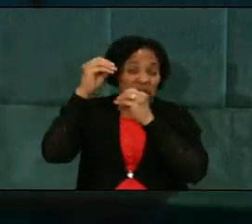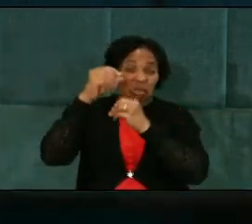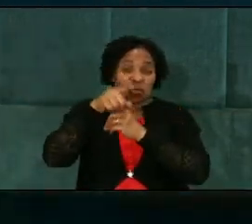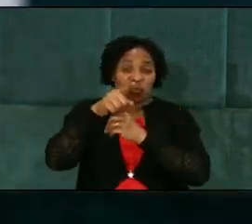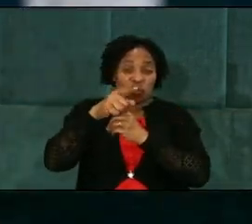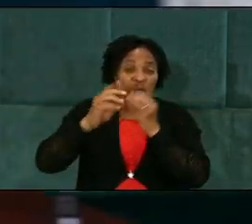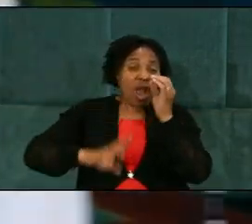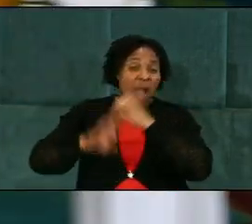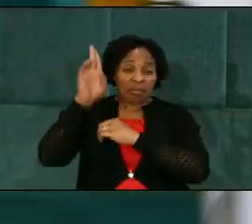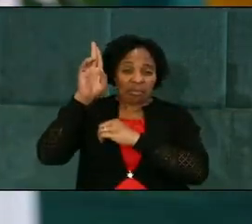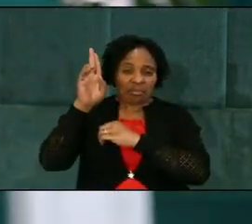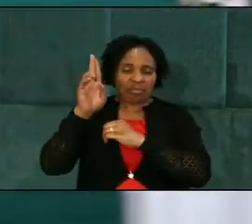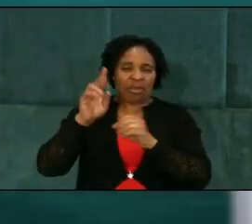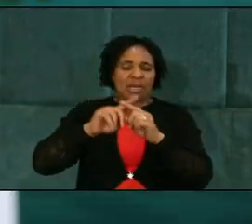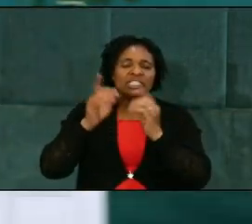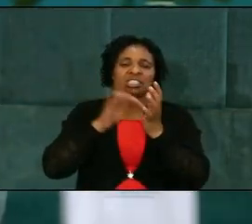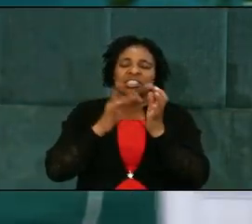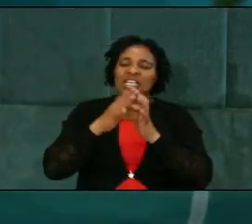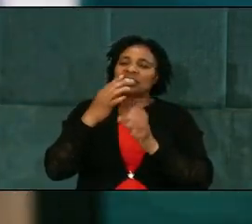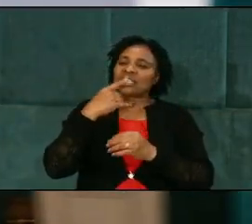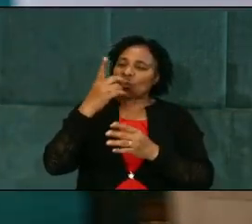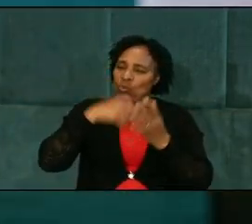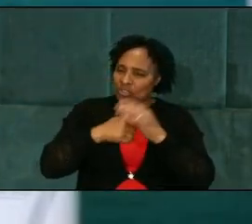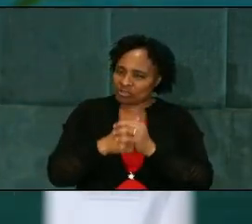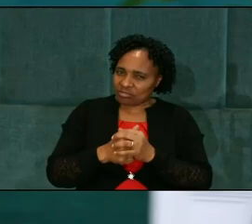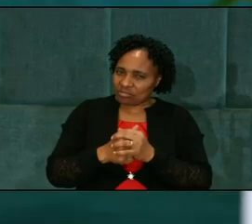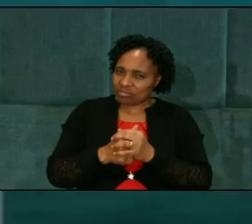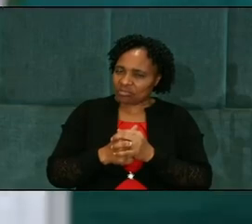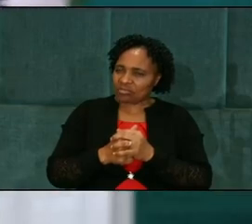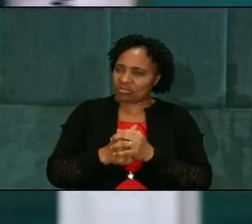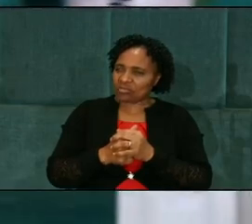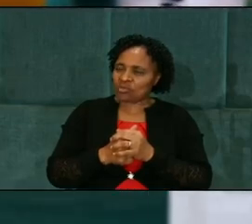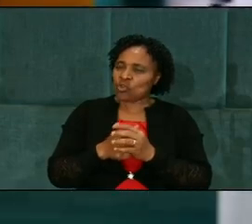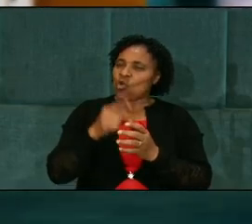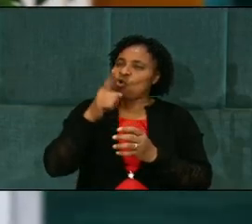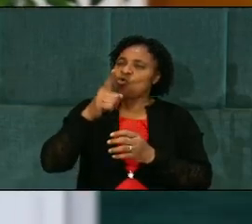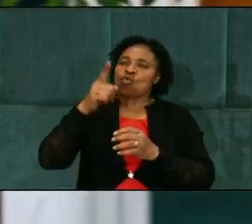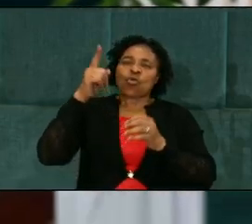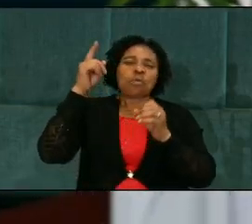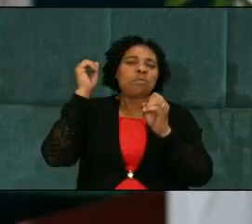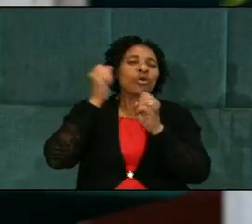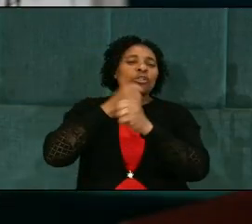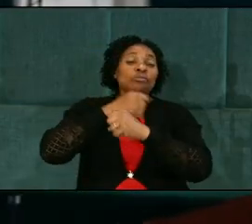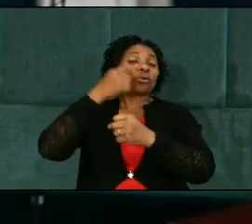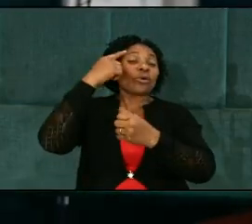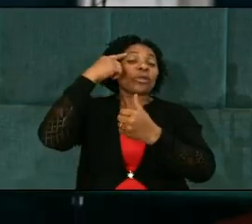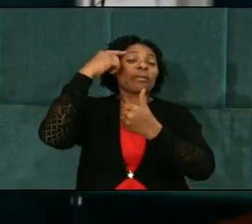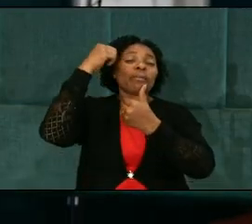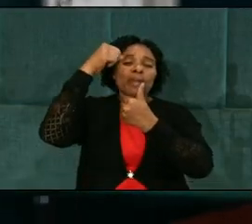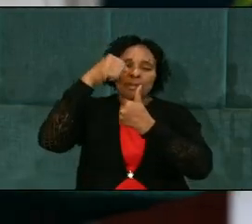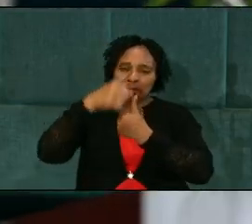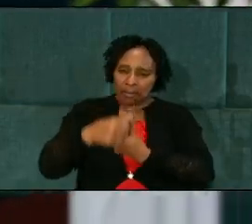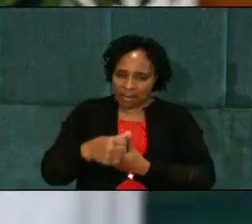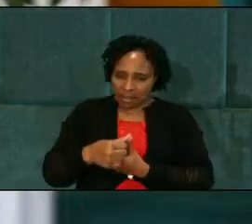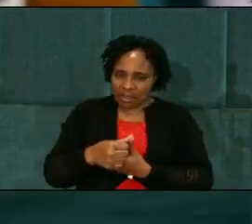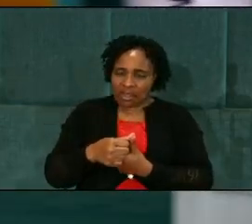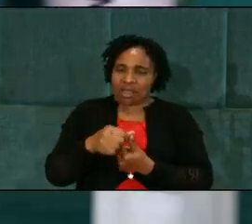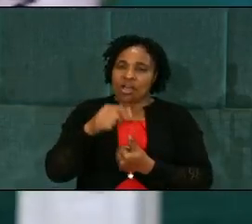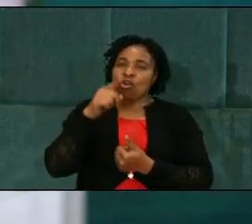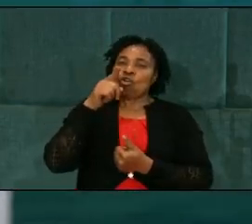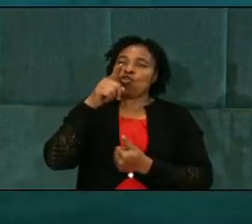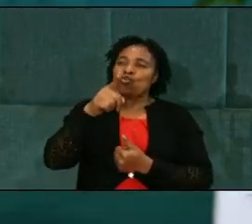But Jesus says, but you do not realize that you